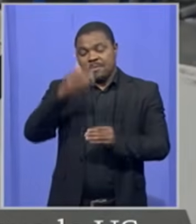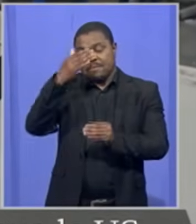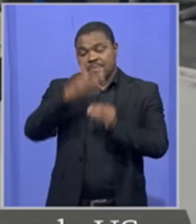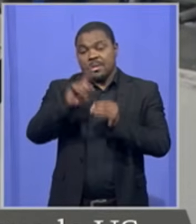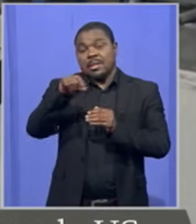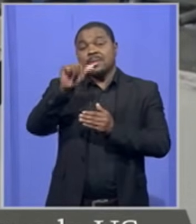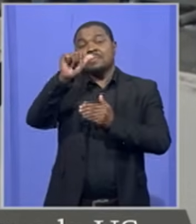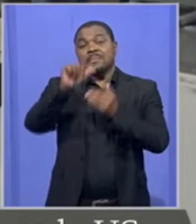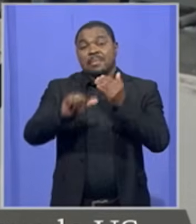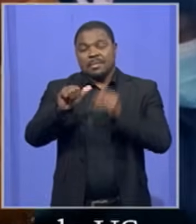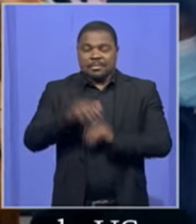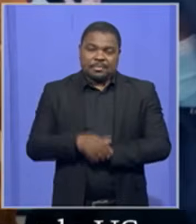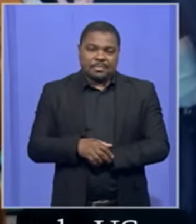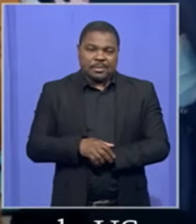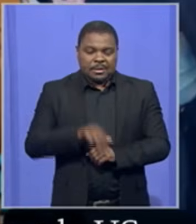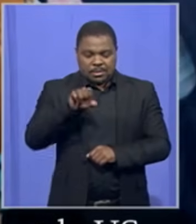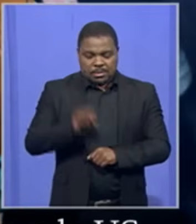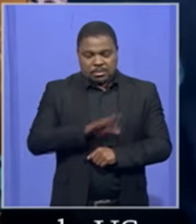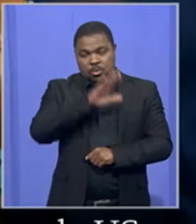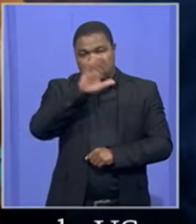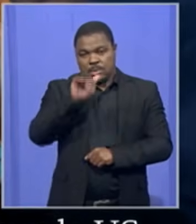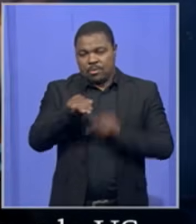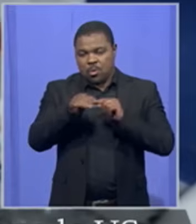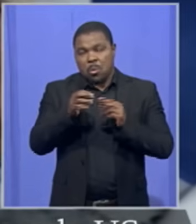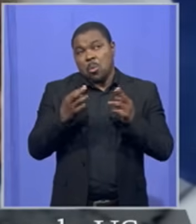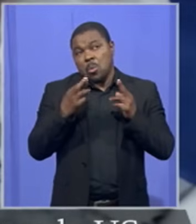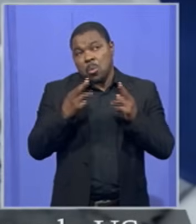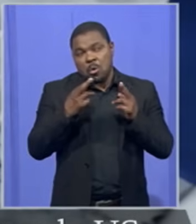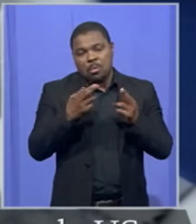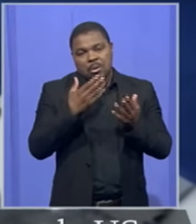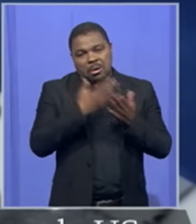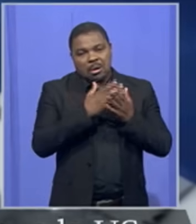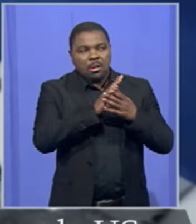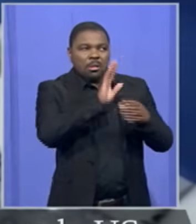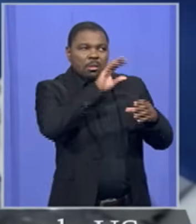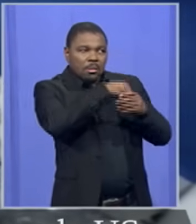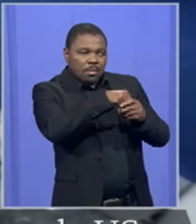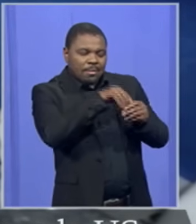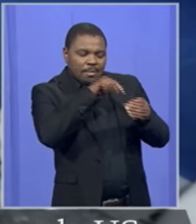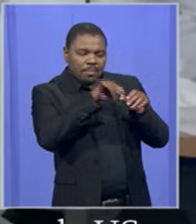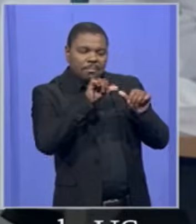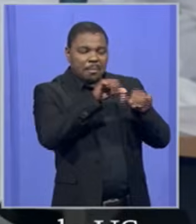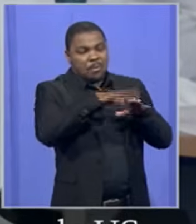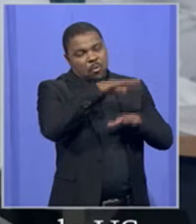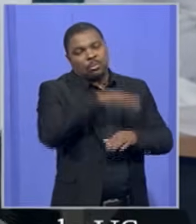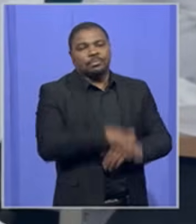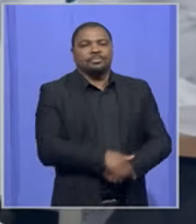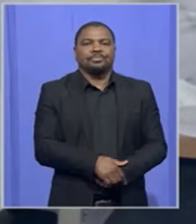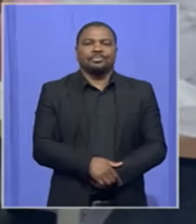fifing, mme Afrika Borwa o solofela gore o tla tswelela a nna le seabe mo go yona.